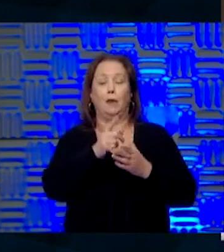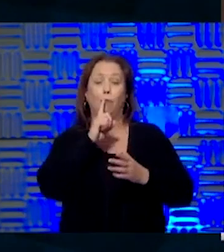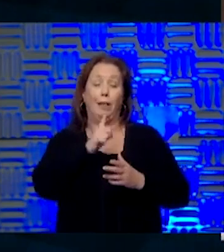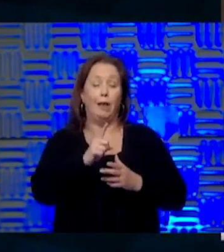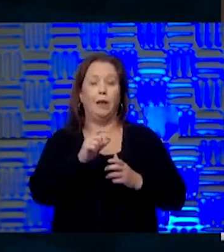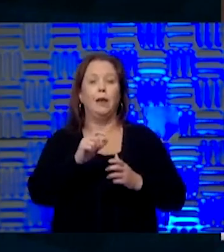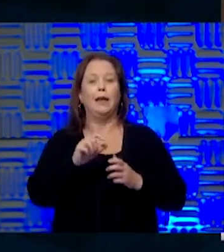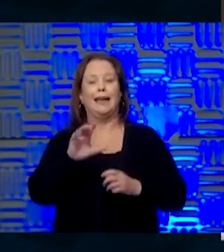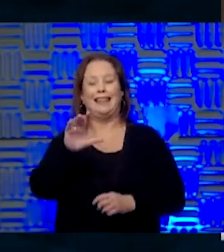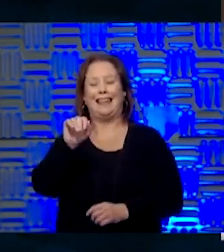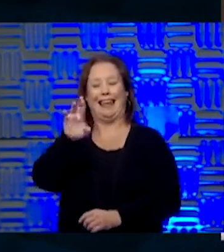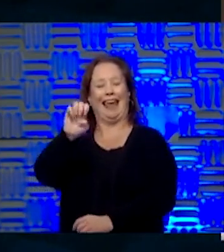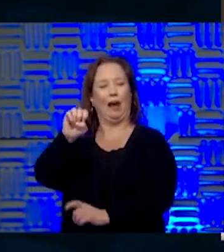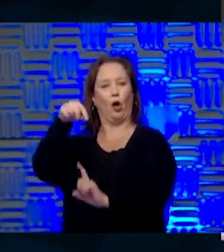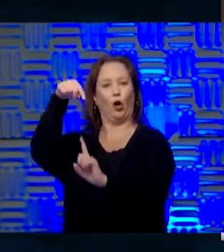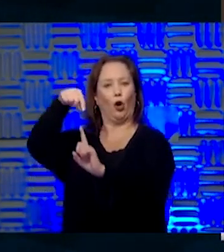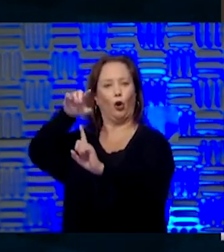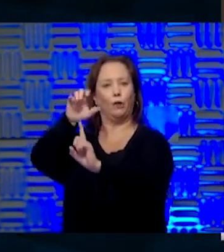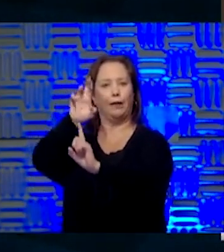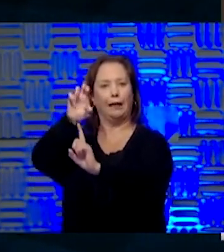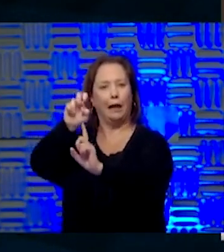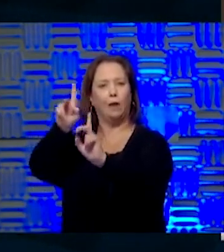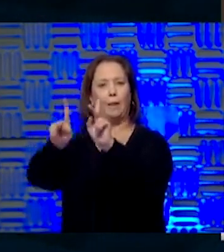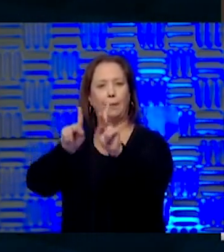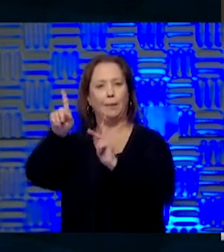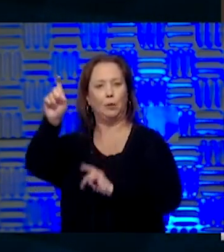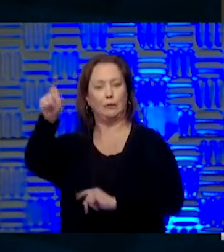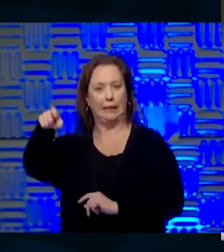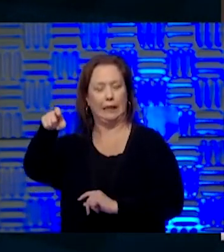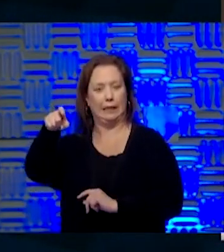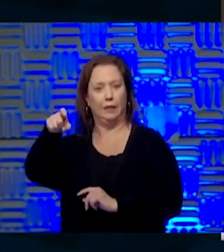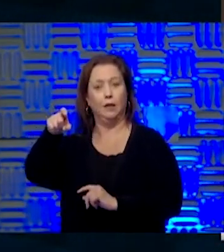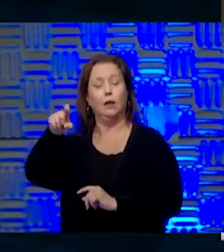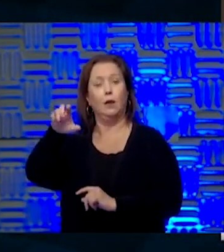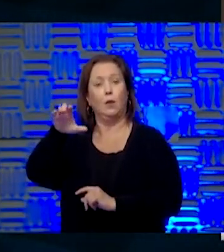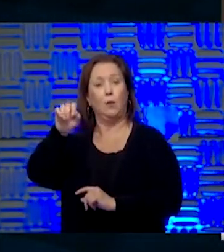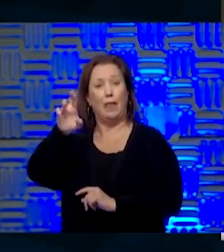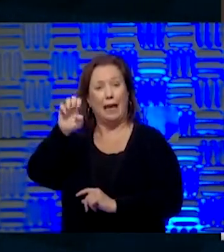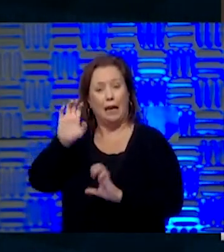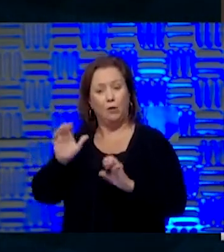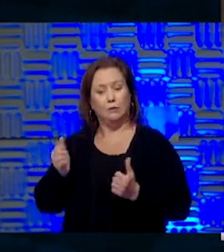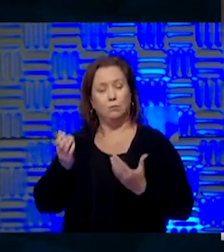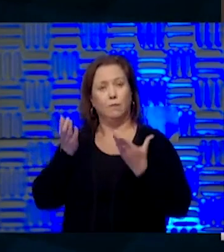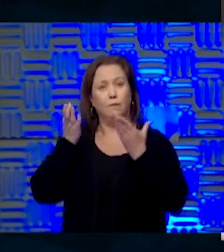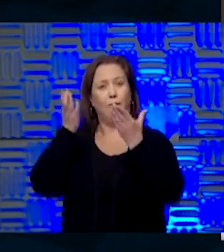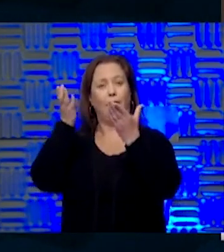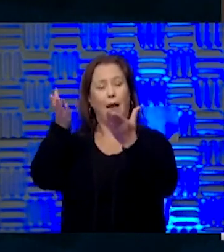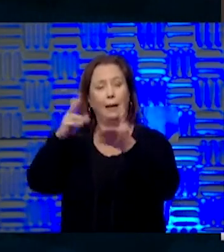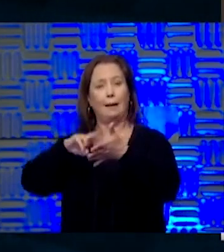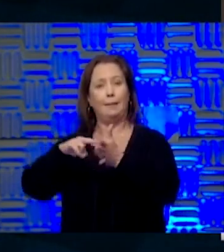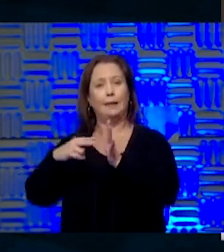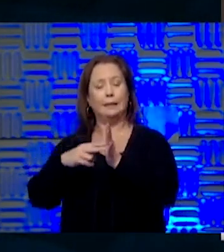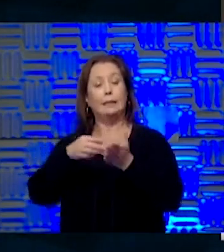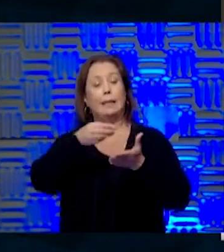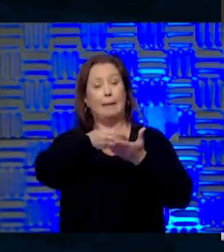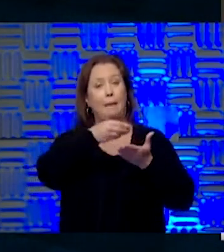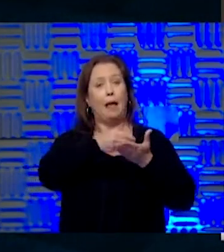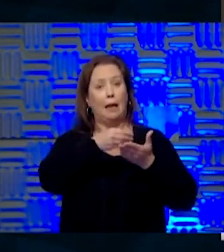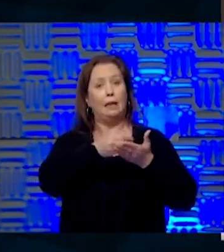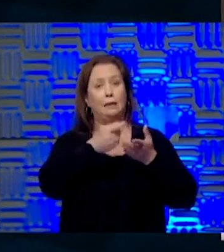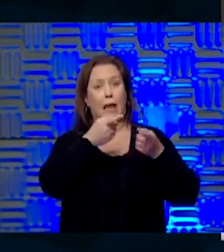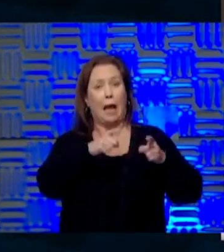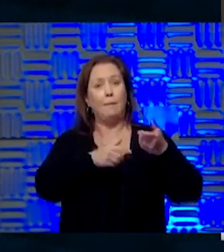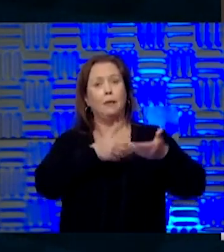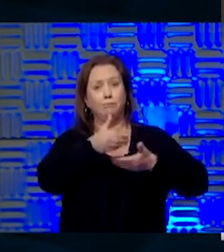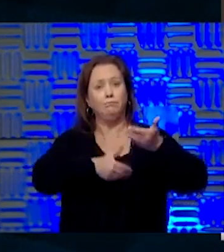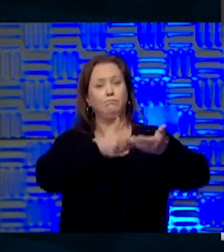the care that patients need. But when that care is provided, it means that revenues are flowing again